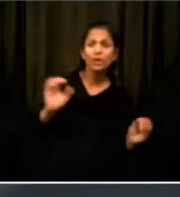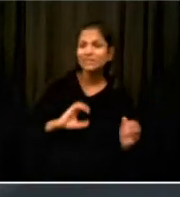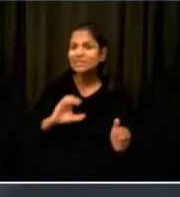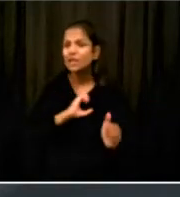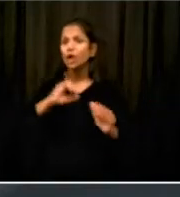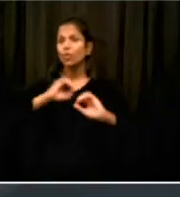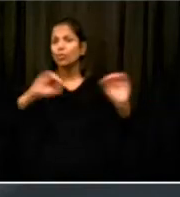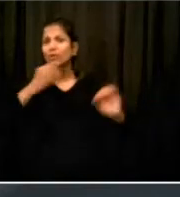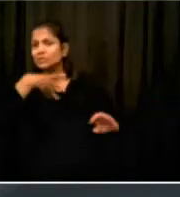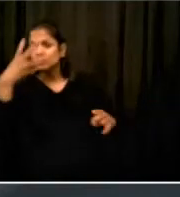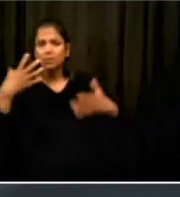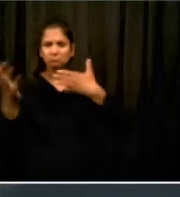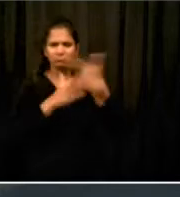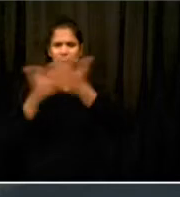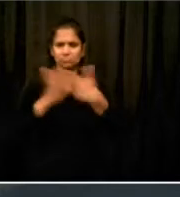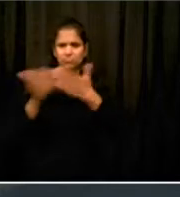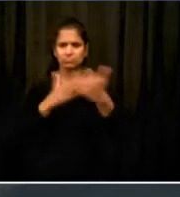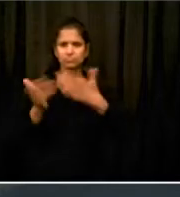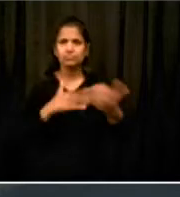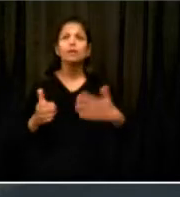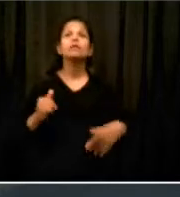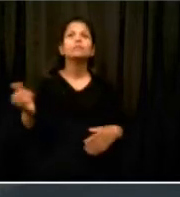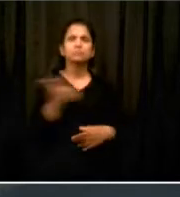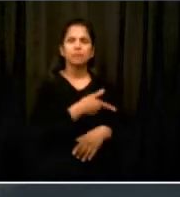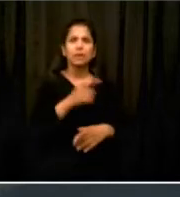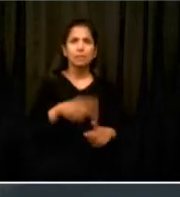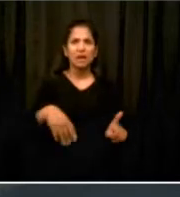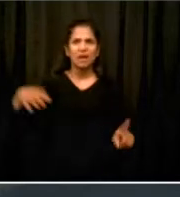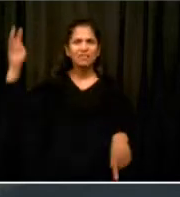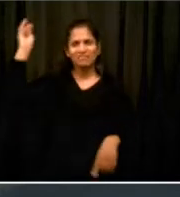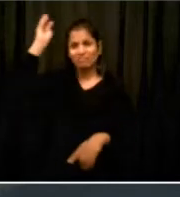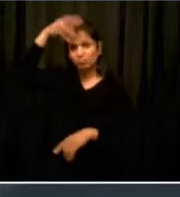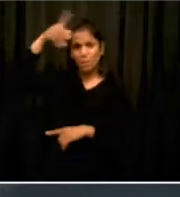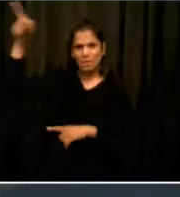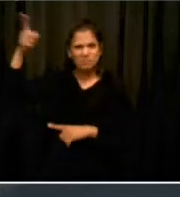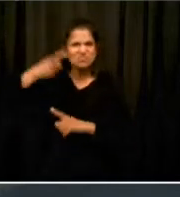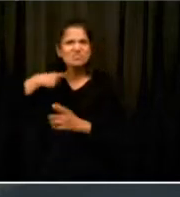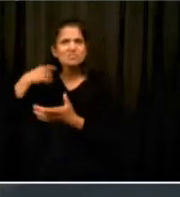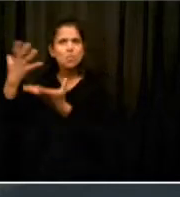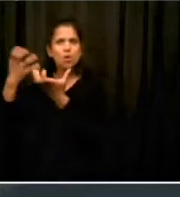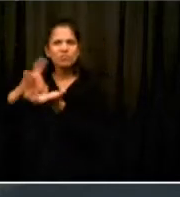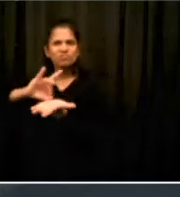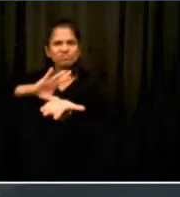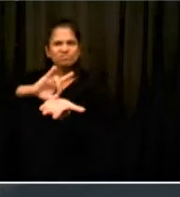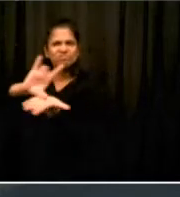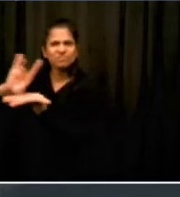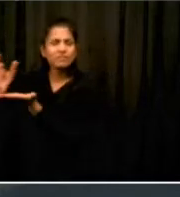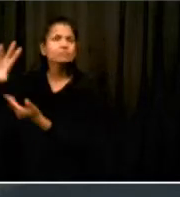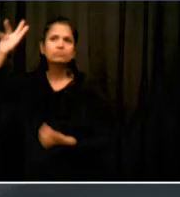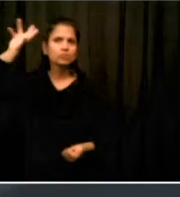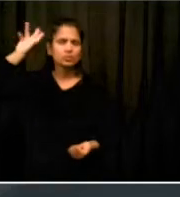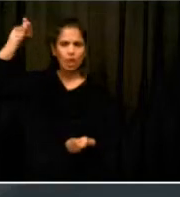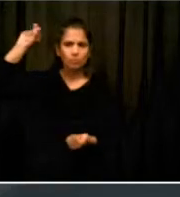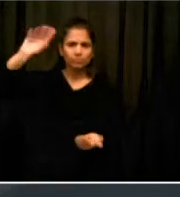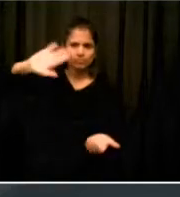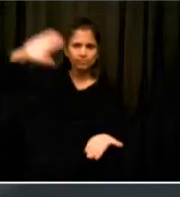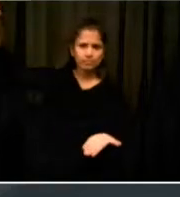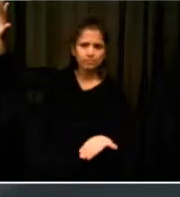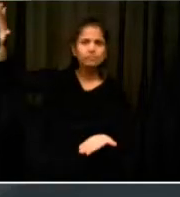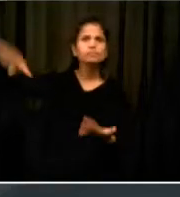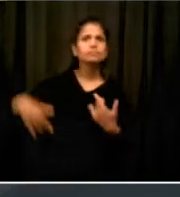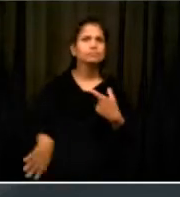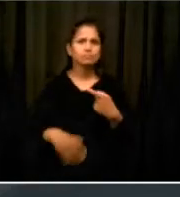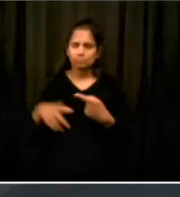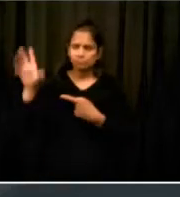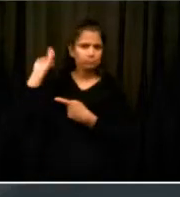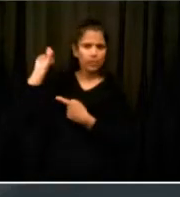later on today myself, reaching out to my fellow New Yorkers, telling them how important it is to get counted. I want to encourage everyone to be a part of this. And